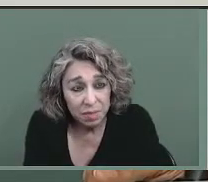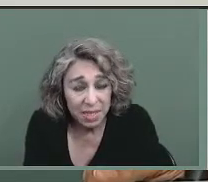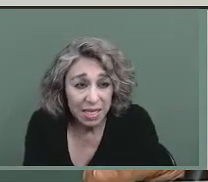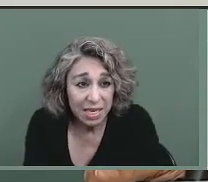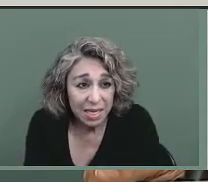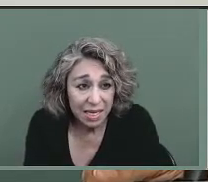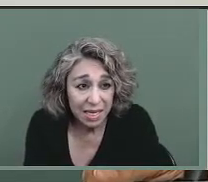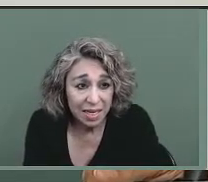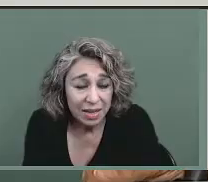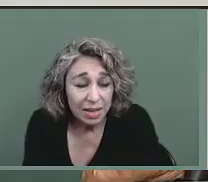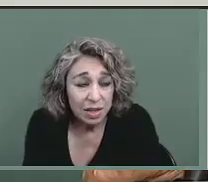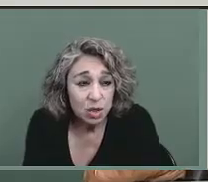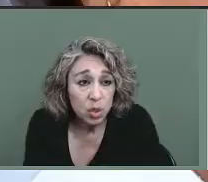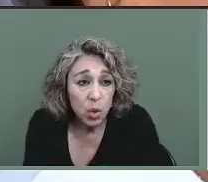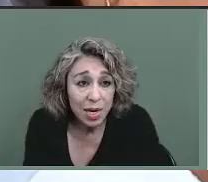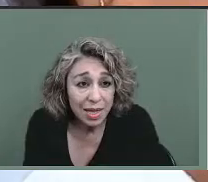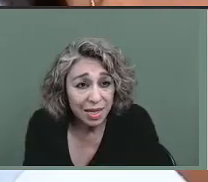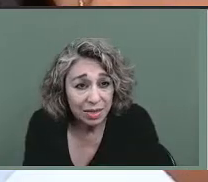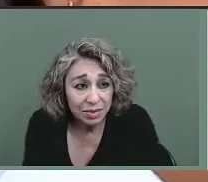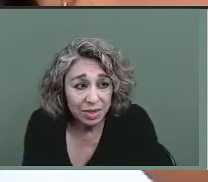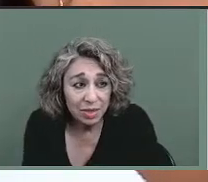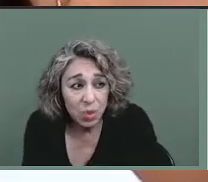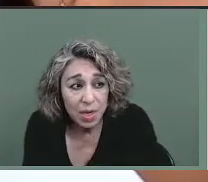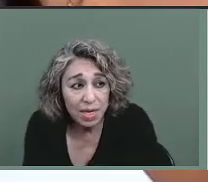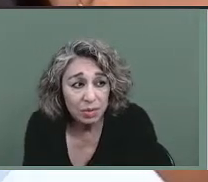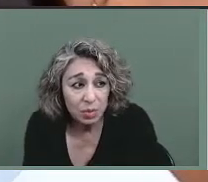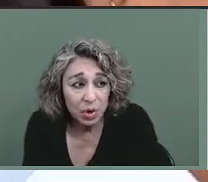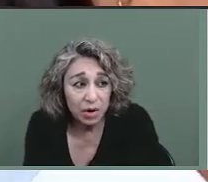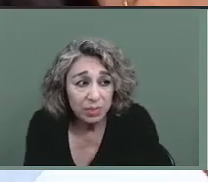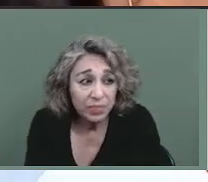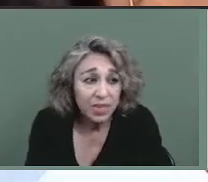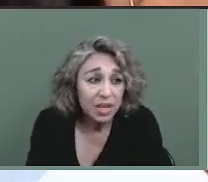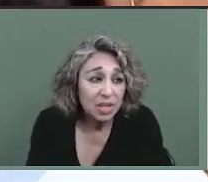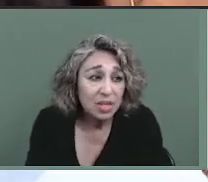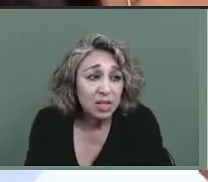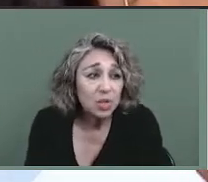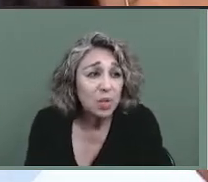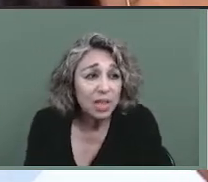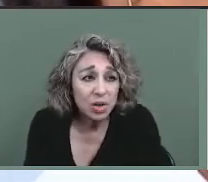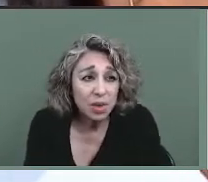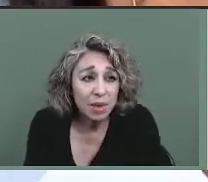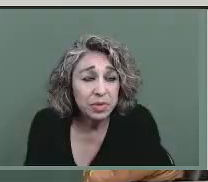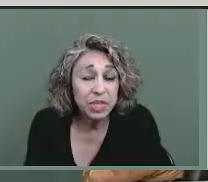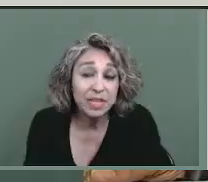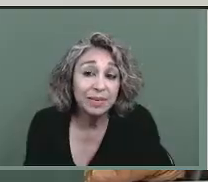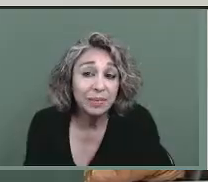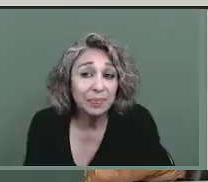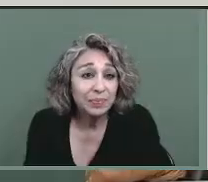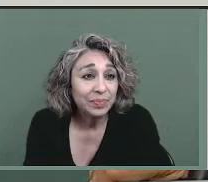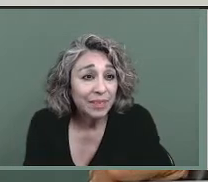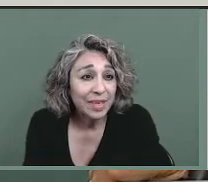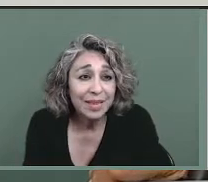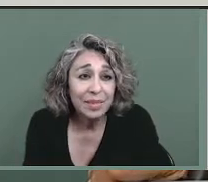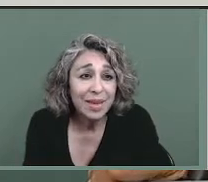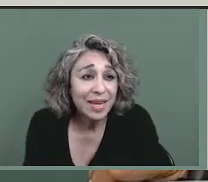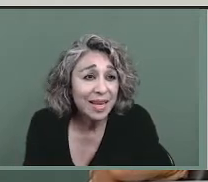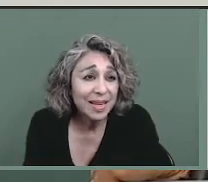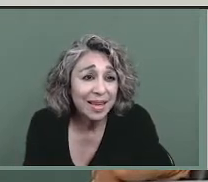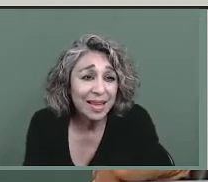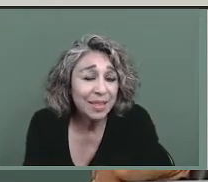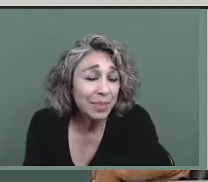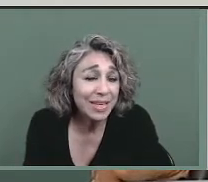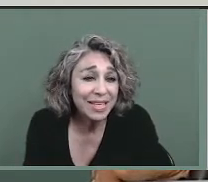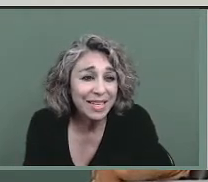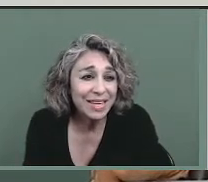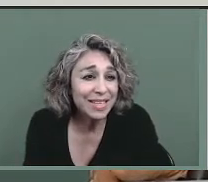$7,000 million. 20 times more. So when there's corruption, the money